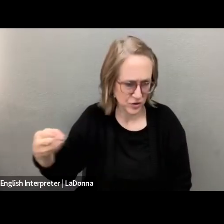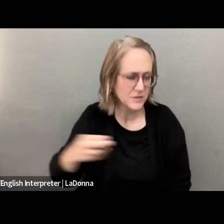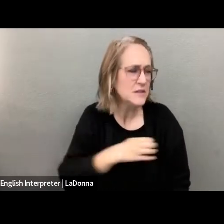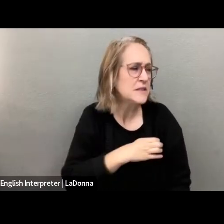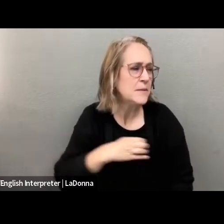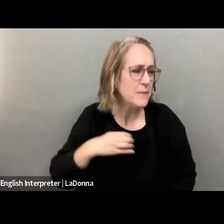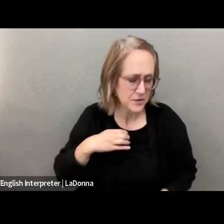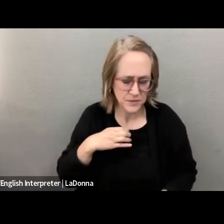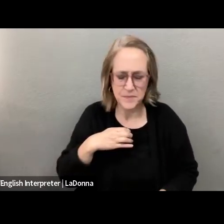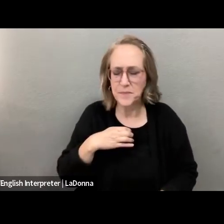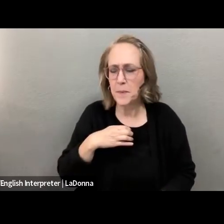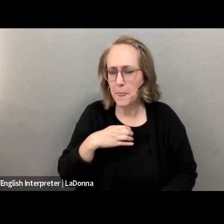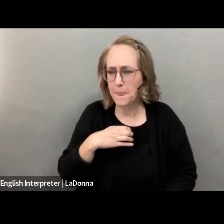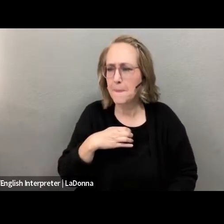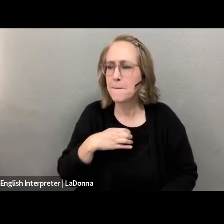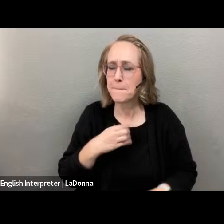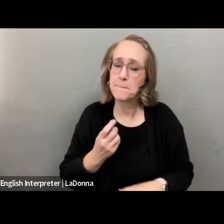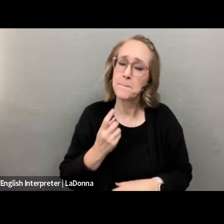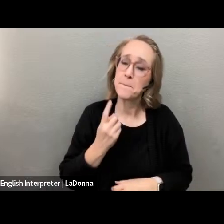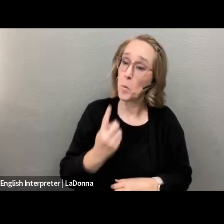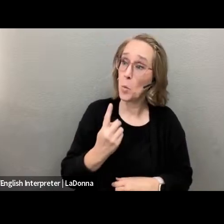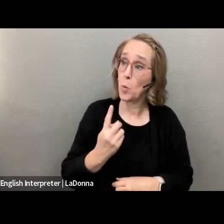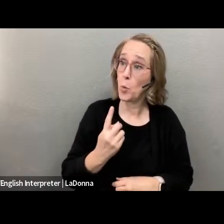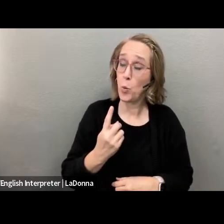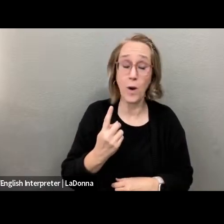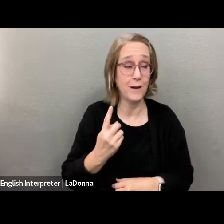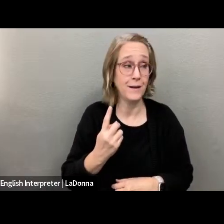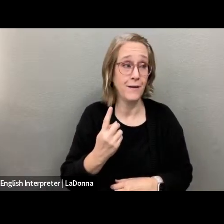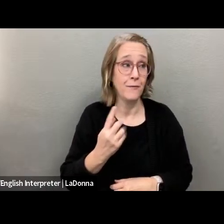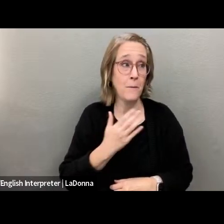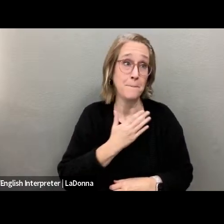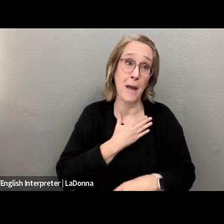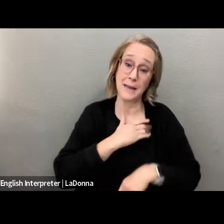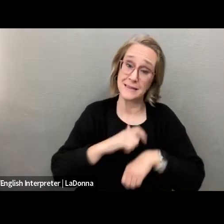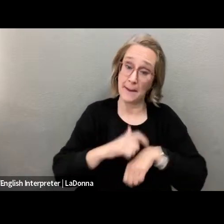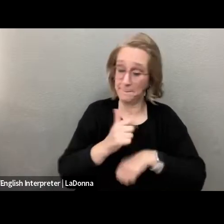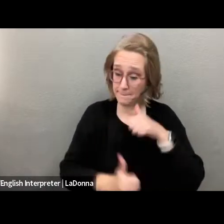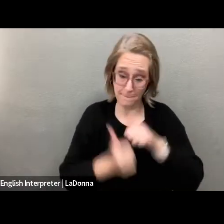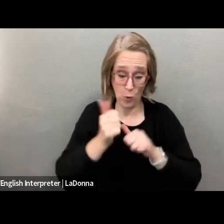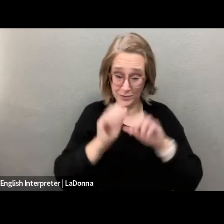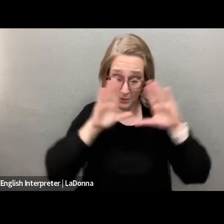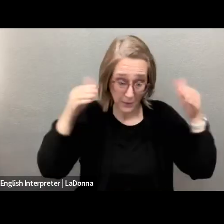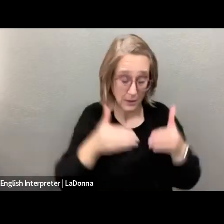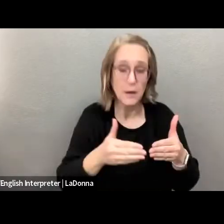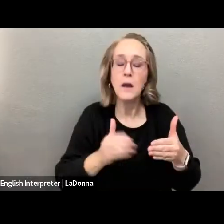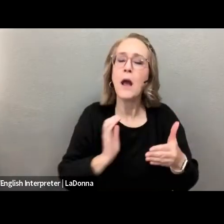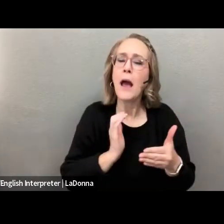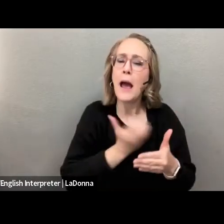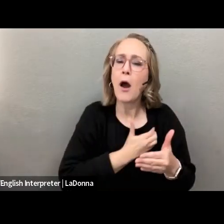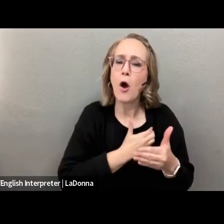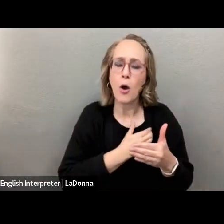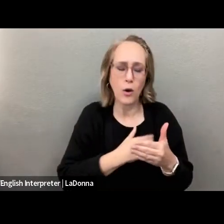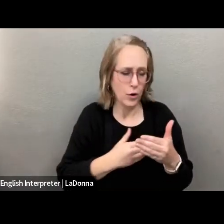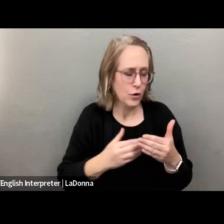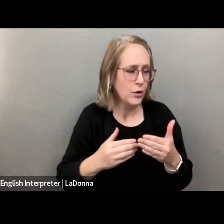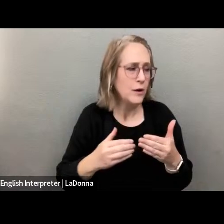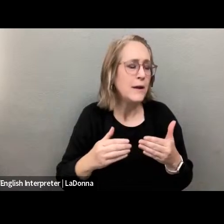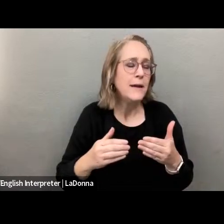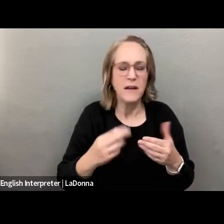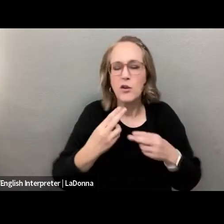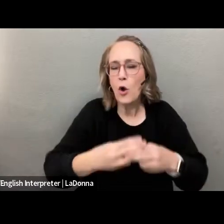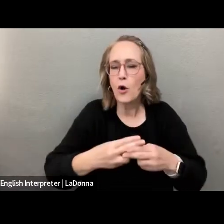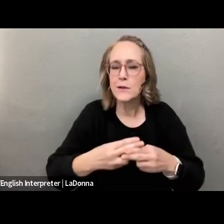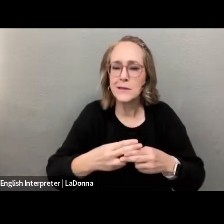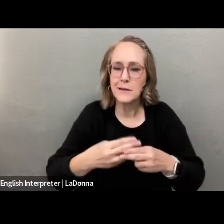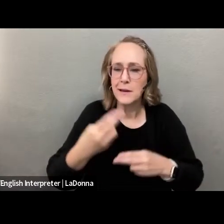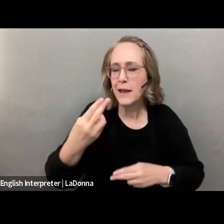the biggest things that I spend my time on is the Hearing Healthcare Assistance Project. We call